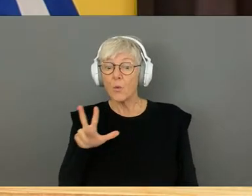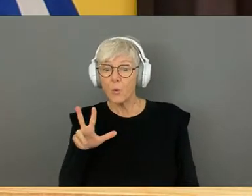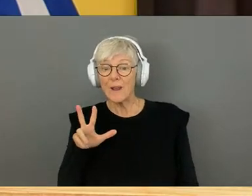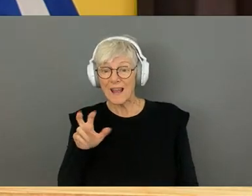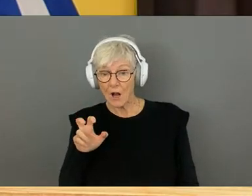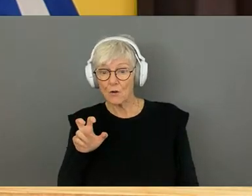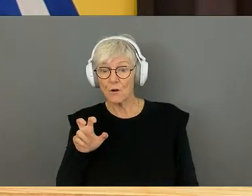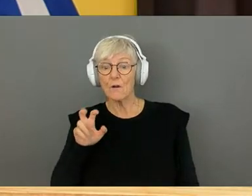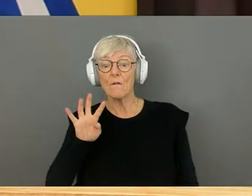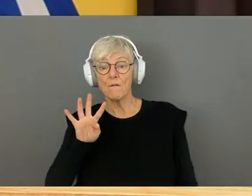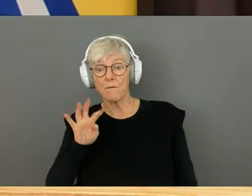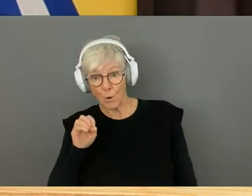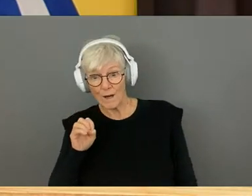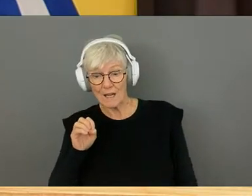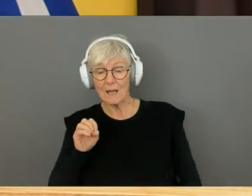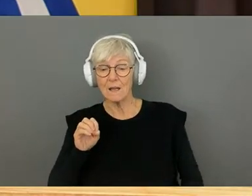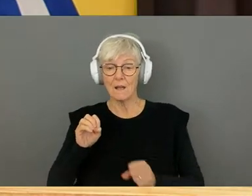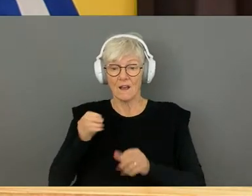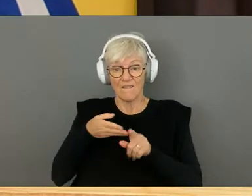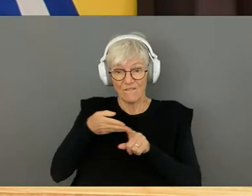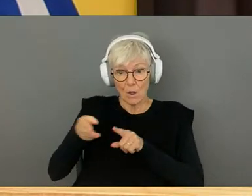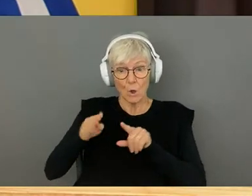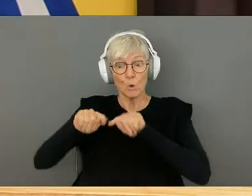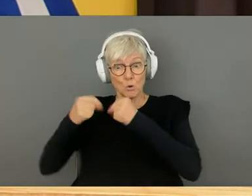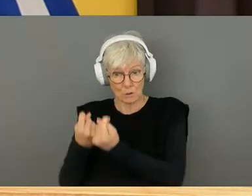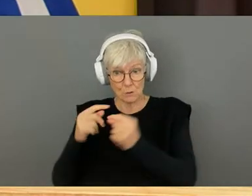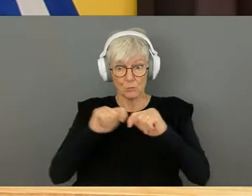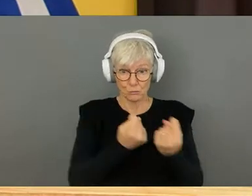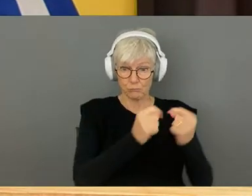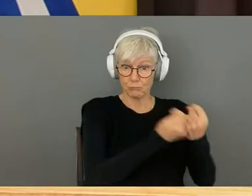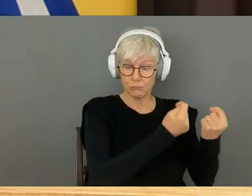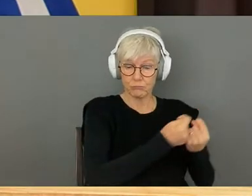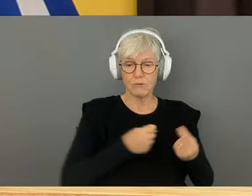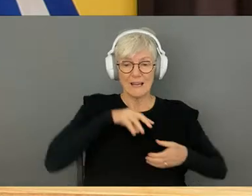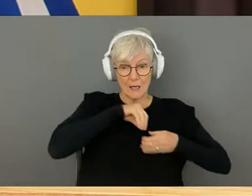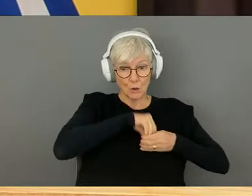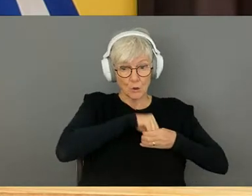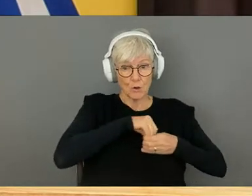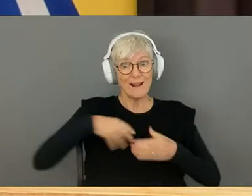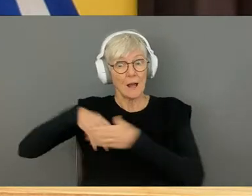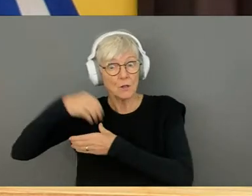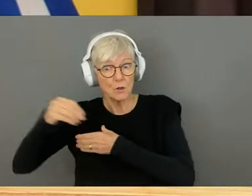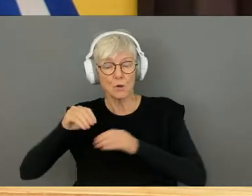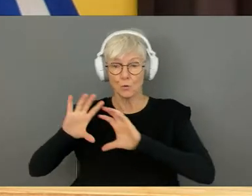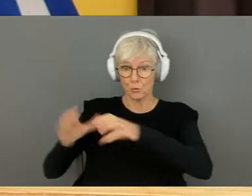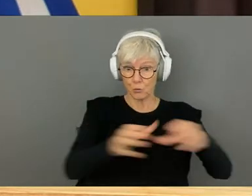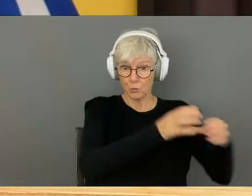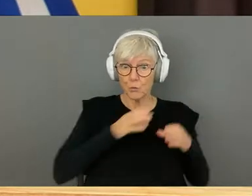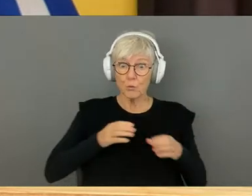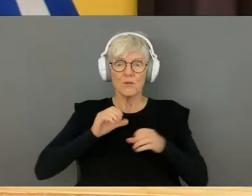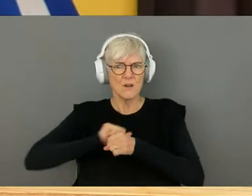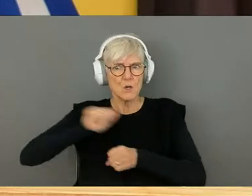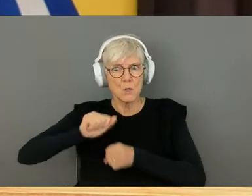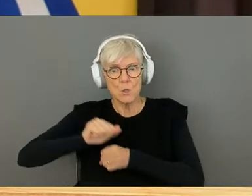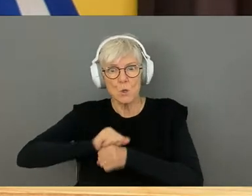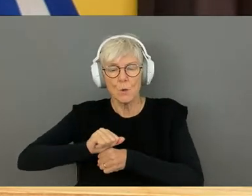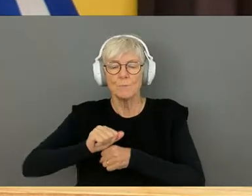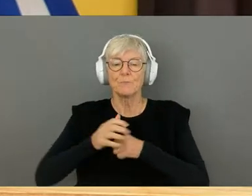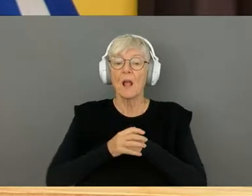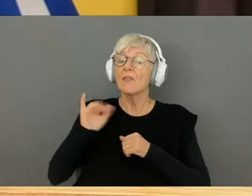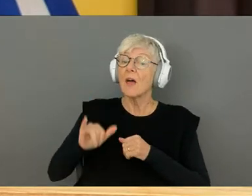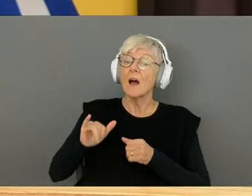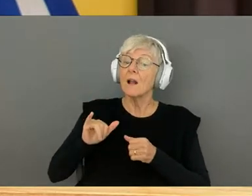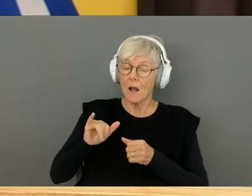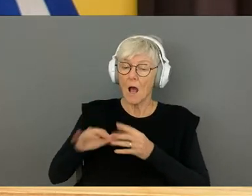340 actually field crews, which make up internal and external crews. And this also includes an additional